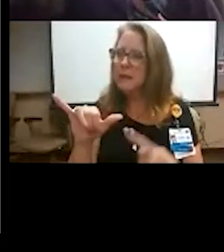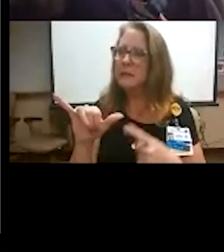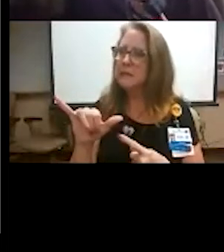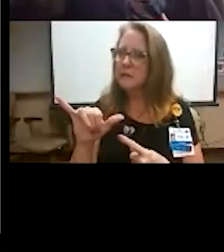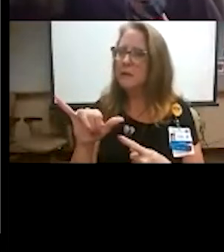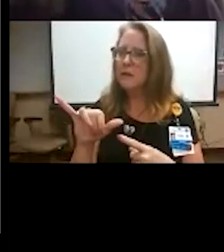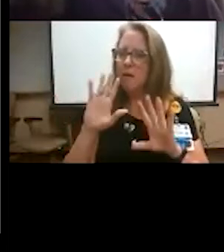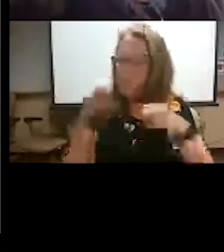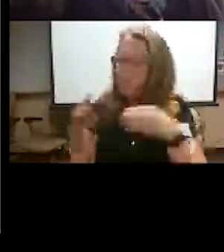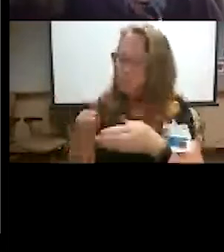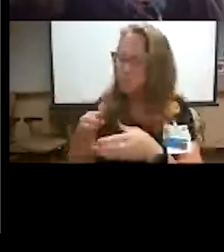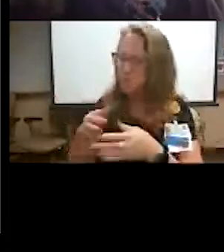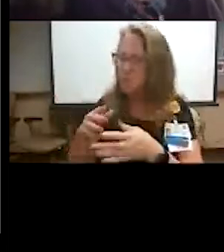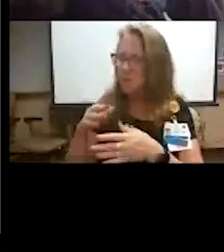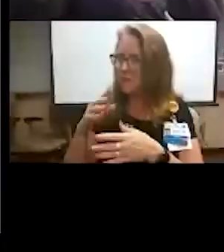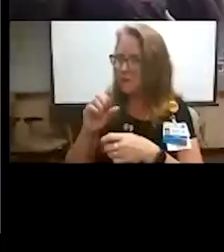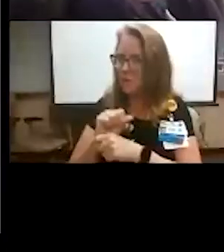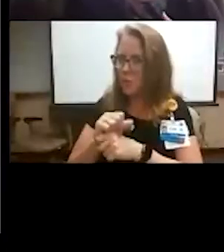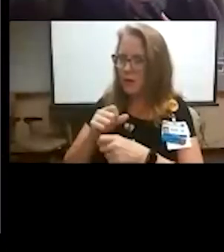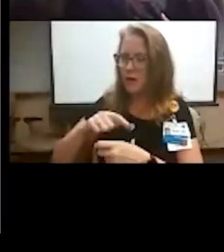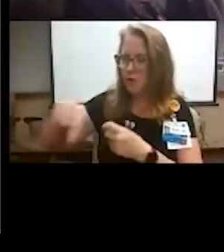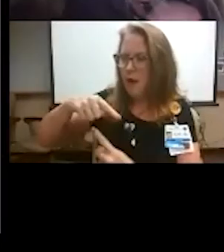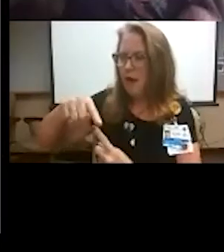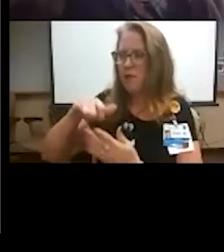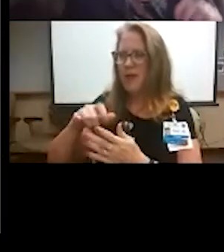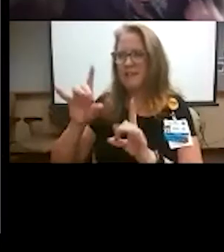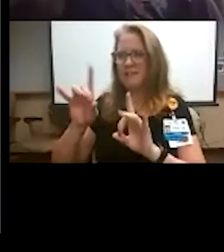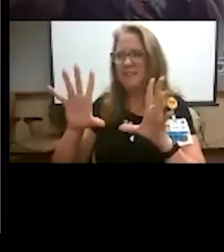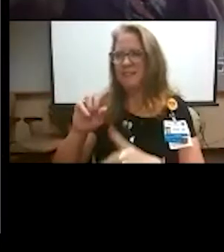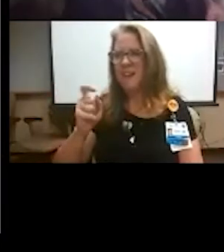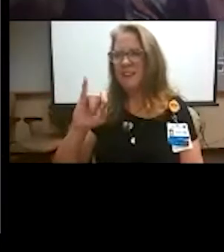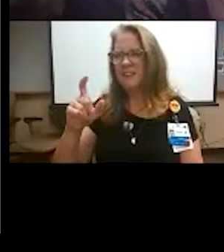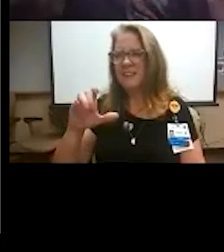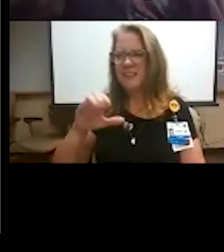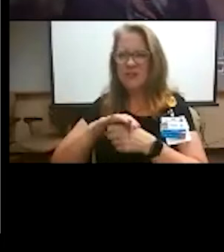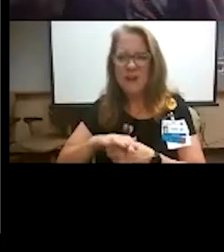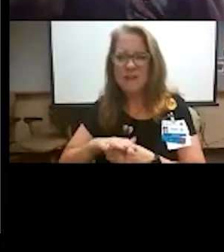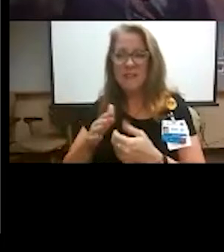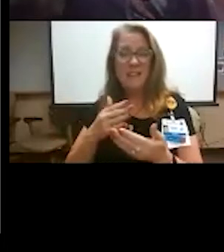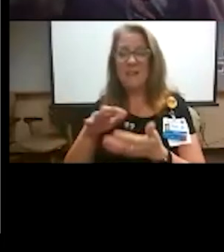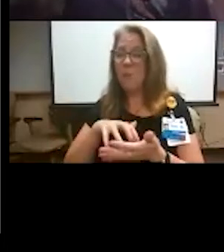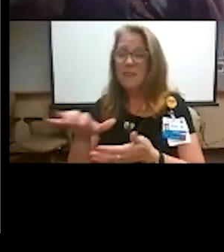the impact of chronic and toxic stress, even when this undermines the essential mission of the